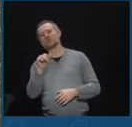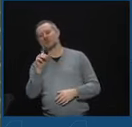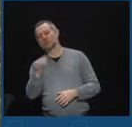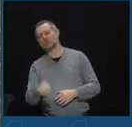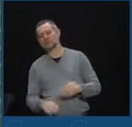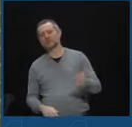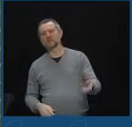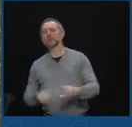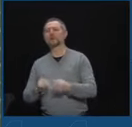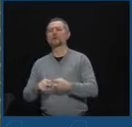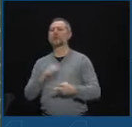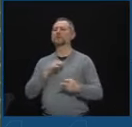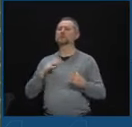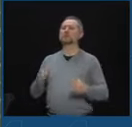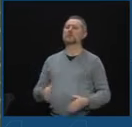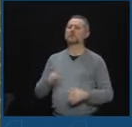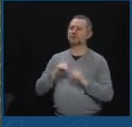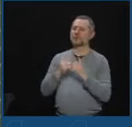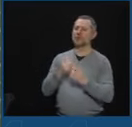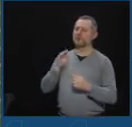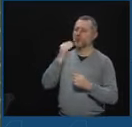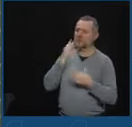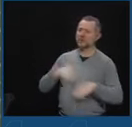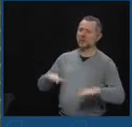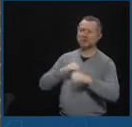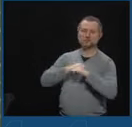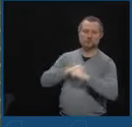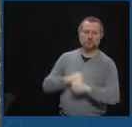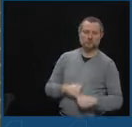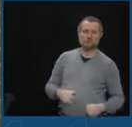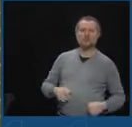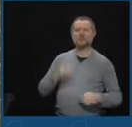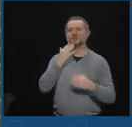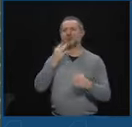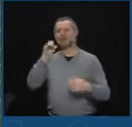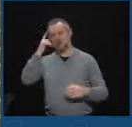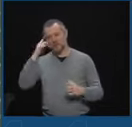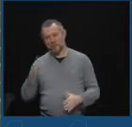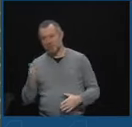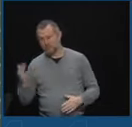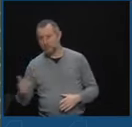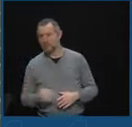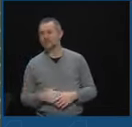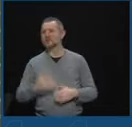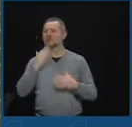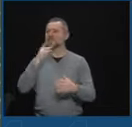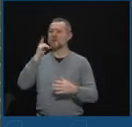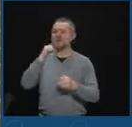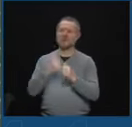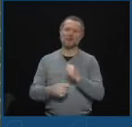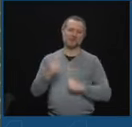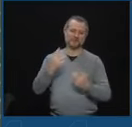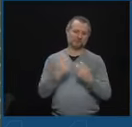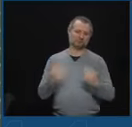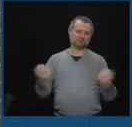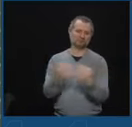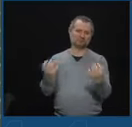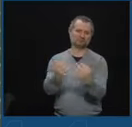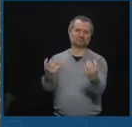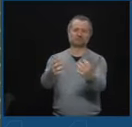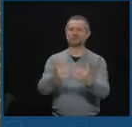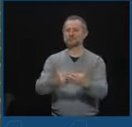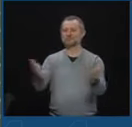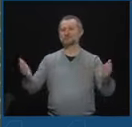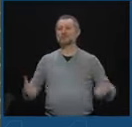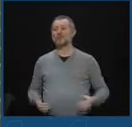for Department of Homeland Security. I definitely want to thank the governor who was on here. And I want to thank everybody in attendance. And you know how we always end